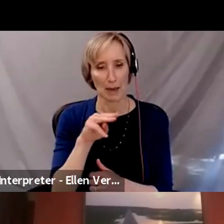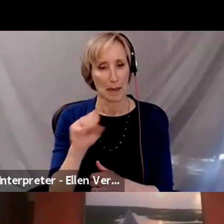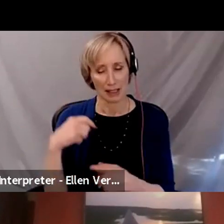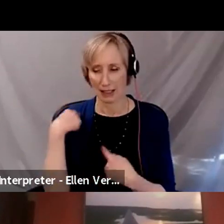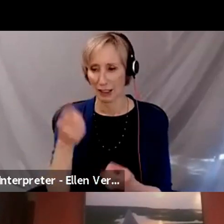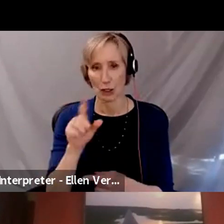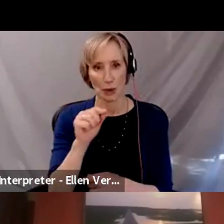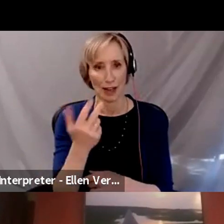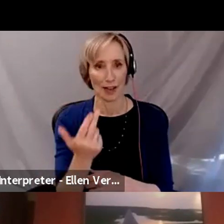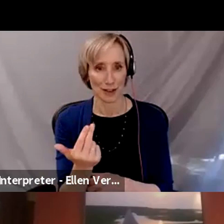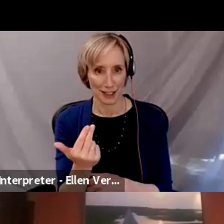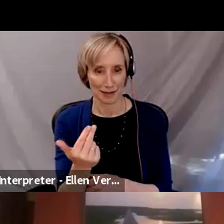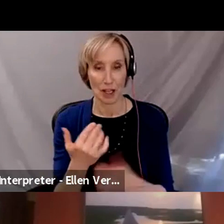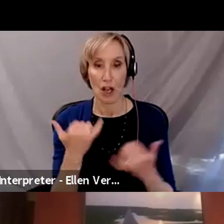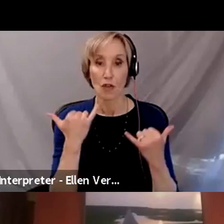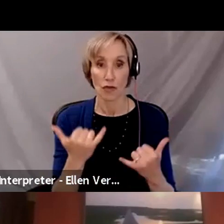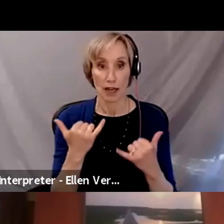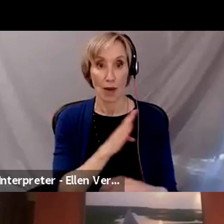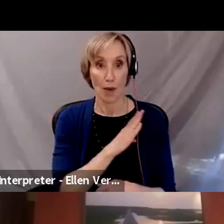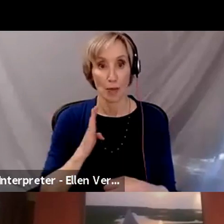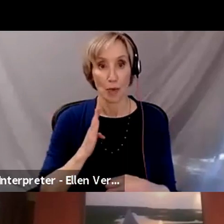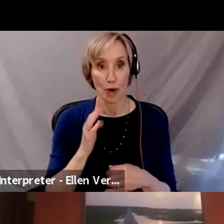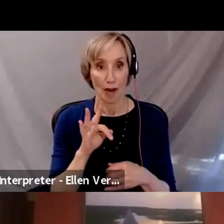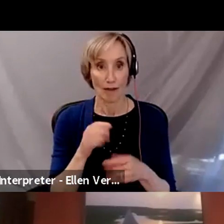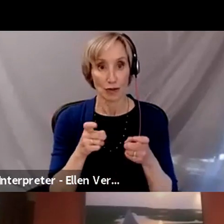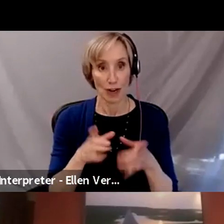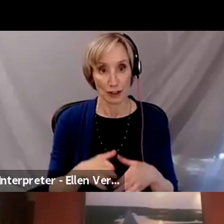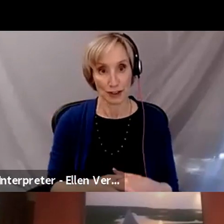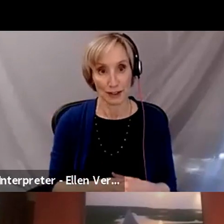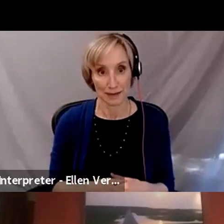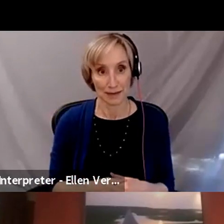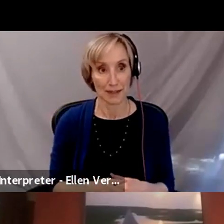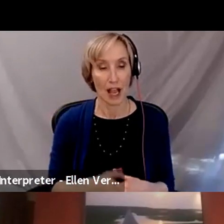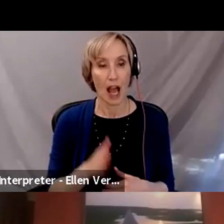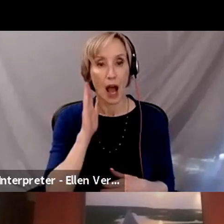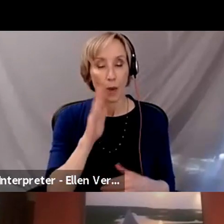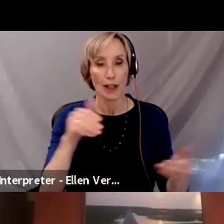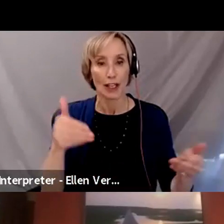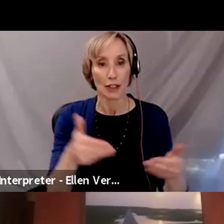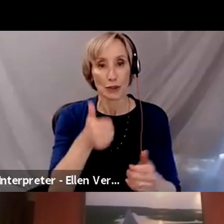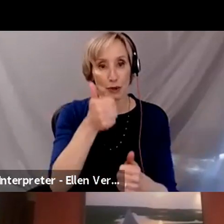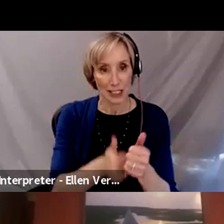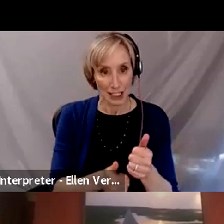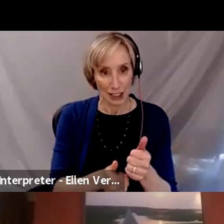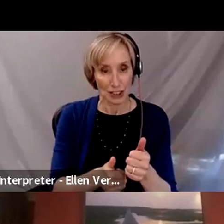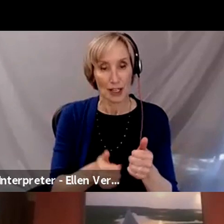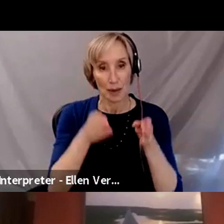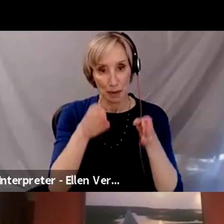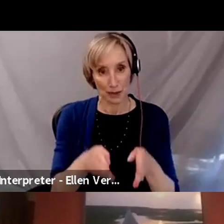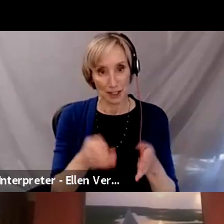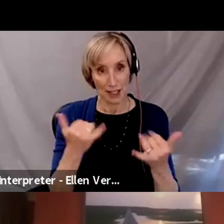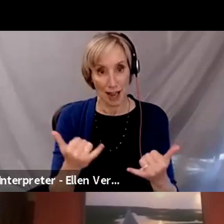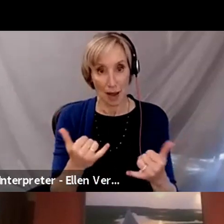2013, and I'm currently on the board of directors. And I'm going to go around and introduce each of the panelists.